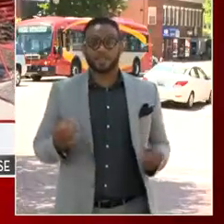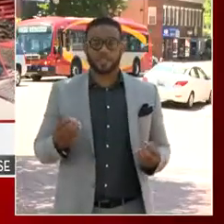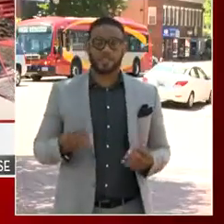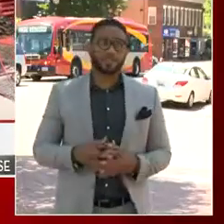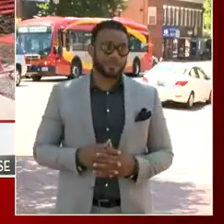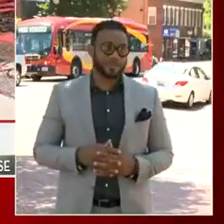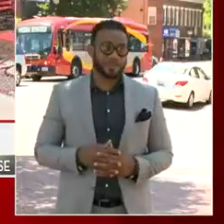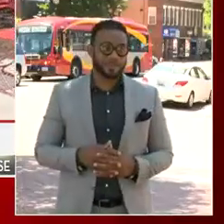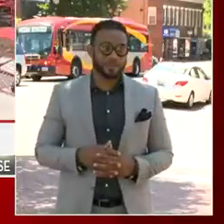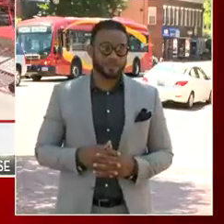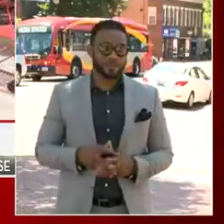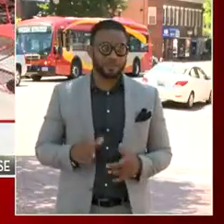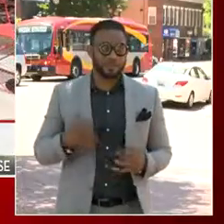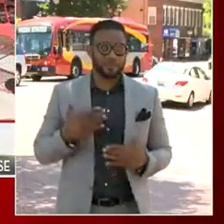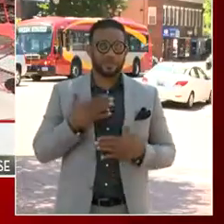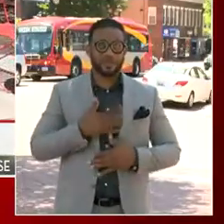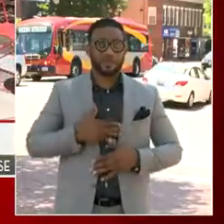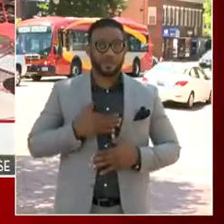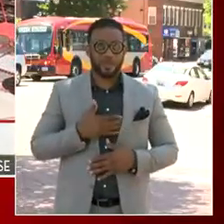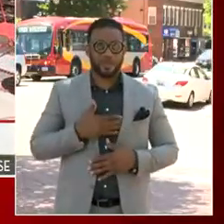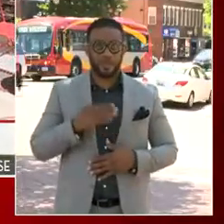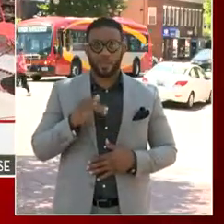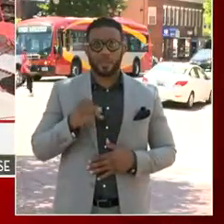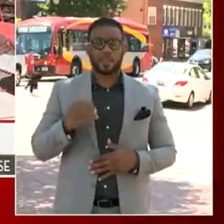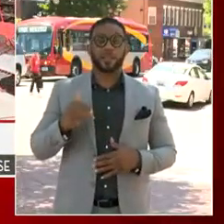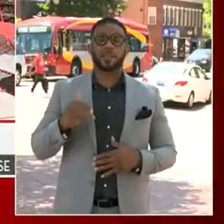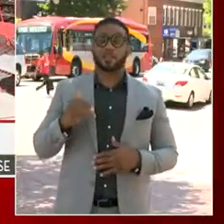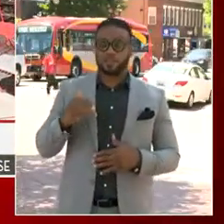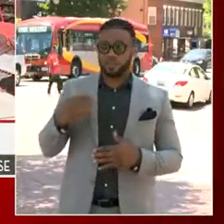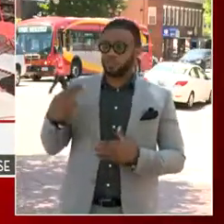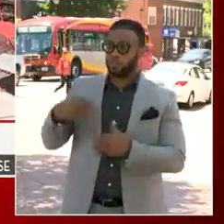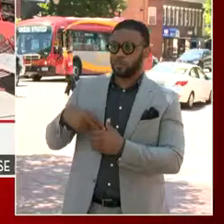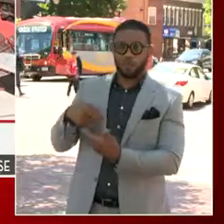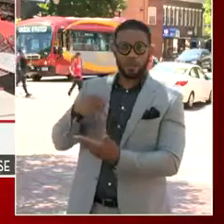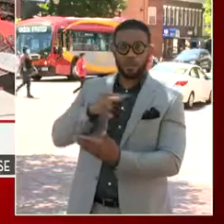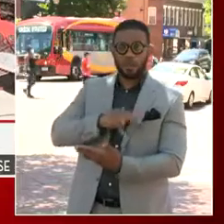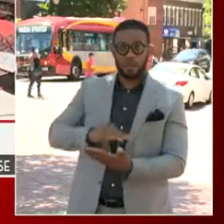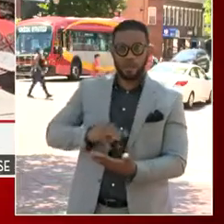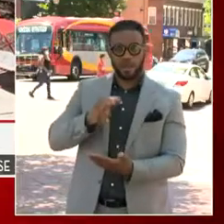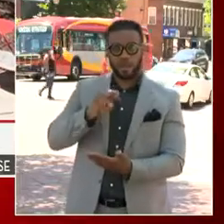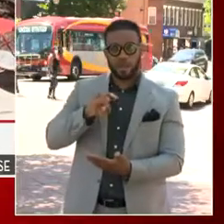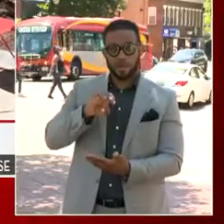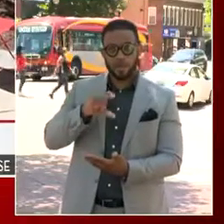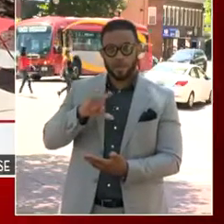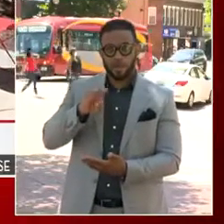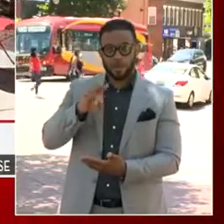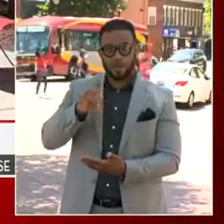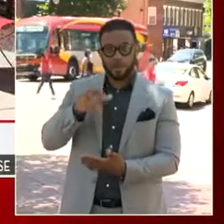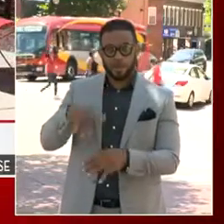So, I have been joined by Mayor Muriel Bowser, and she will take it from here.